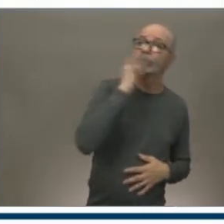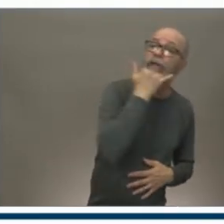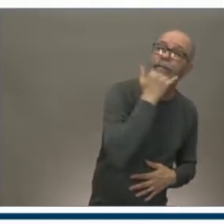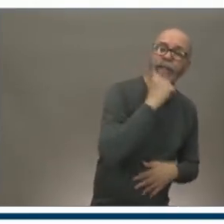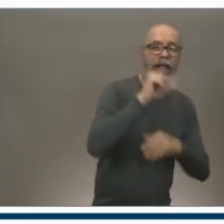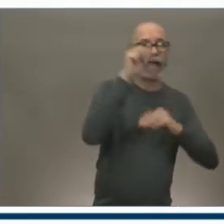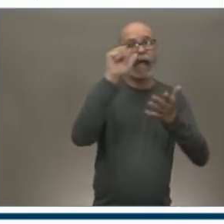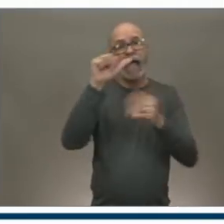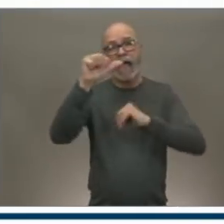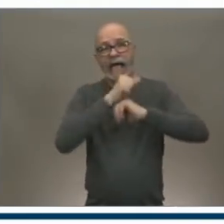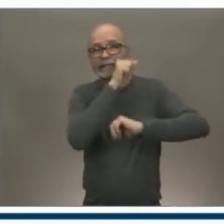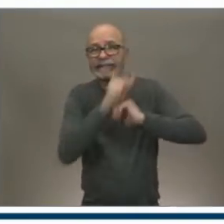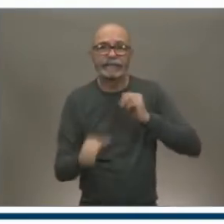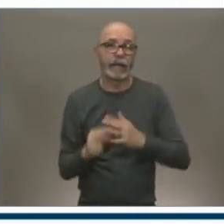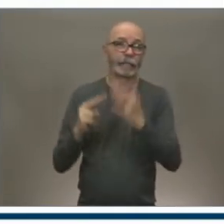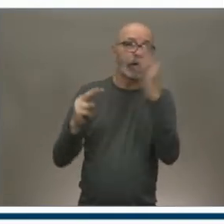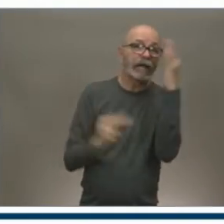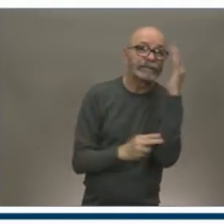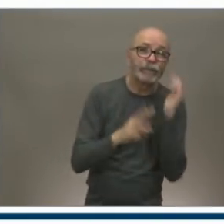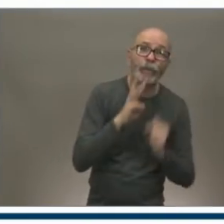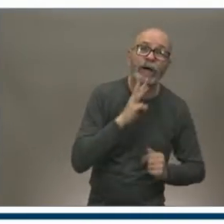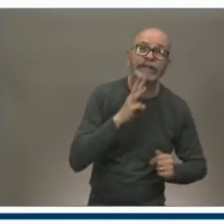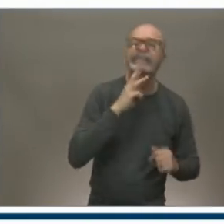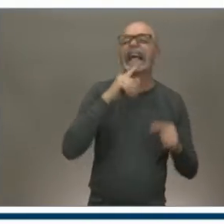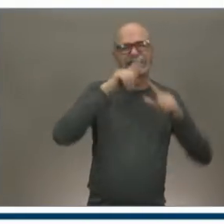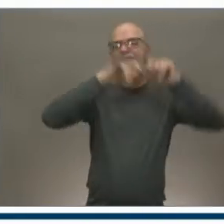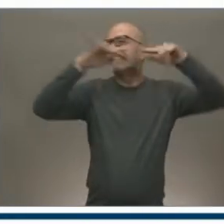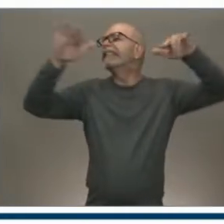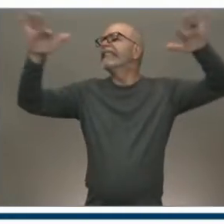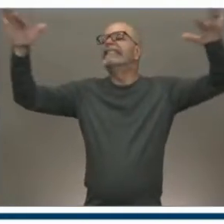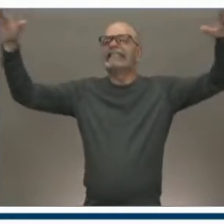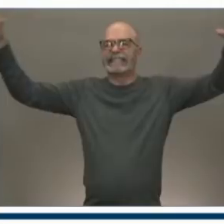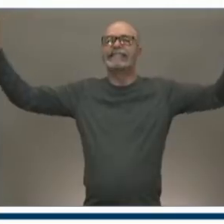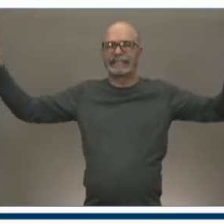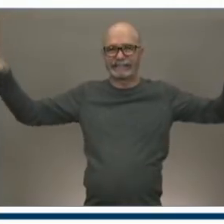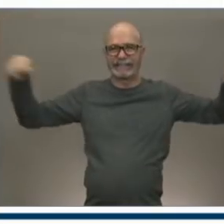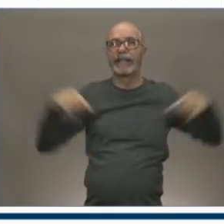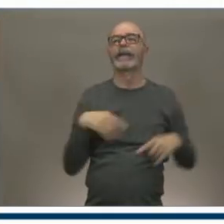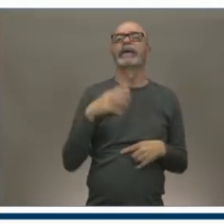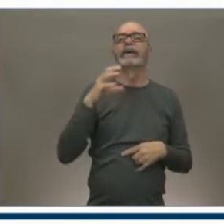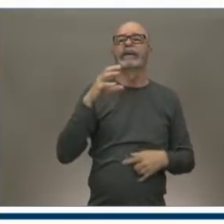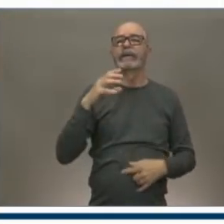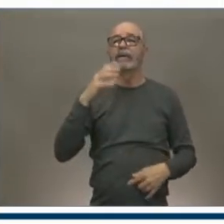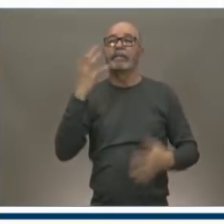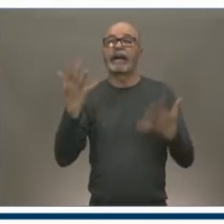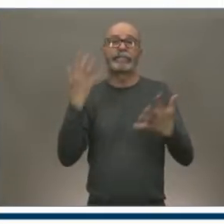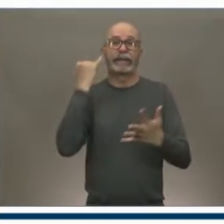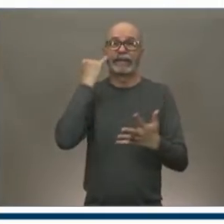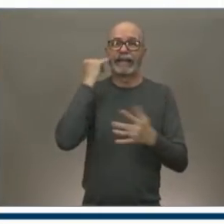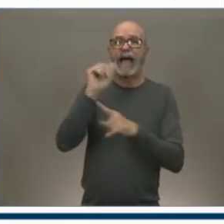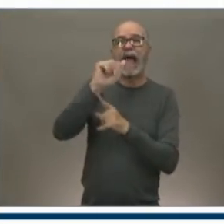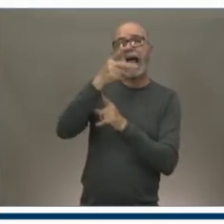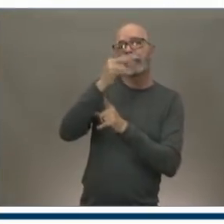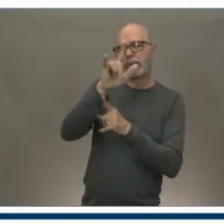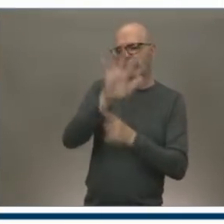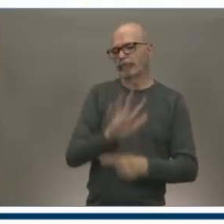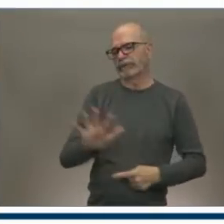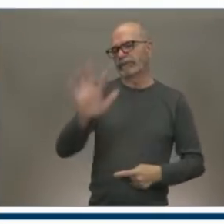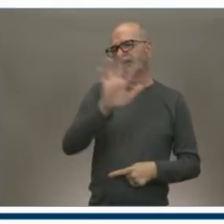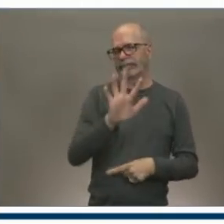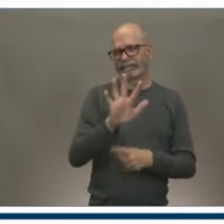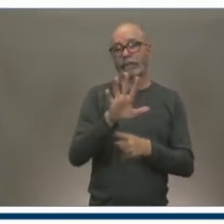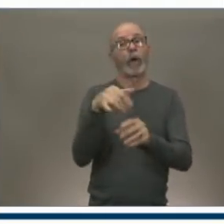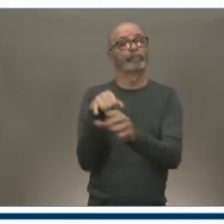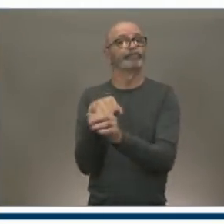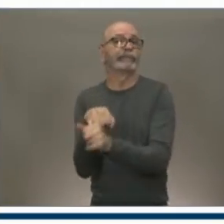March, we plan to have our first healthcare provider-based clinics operating. These prototype clinics will be in pharmacies and